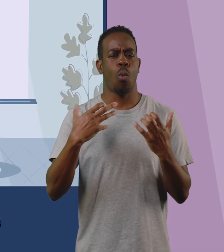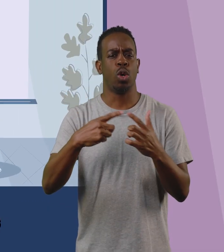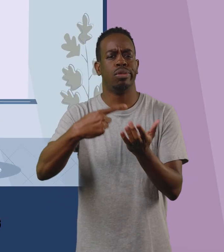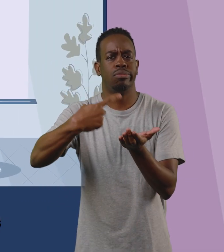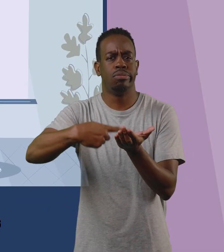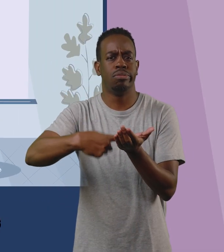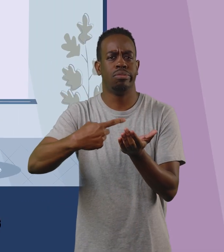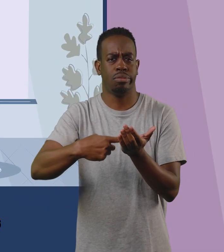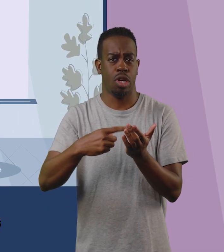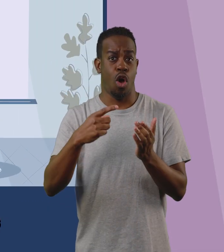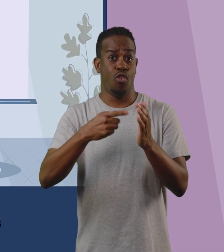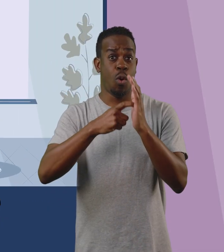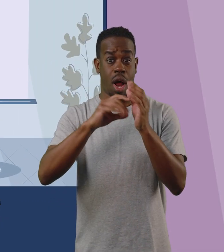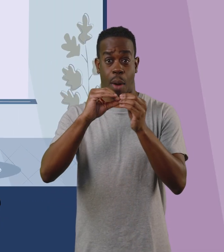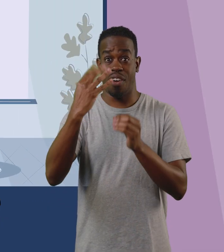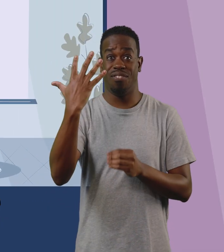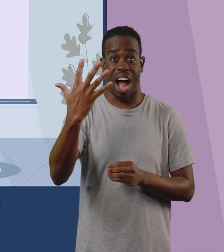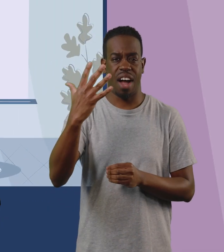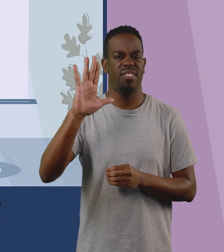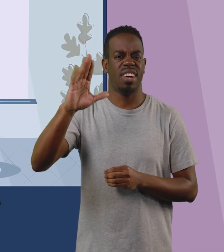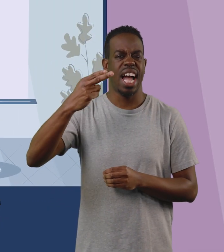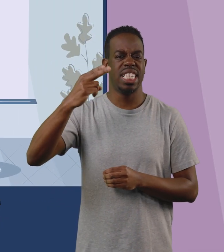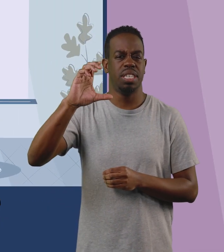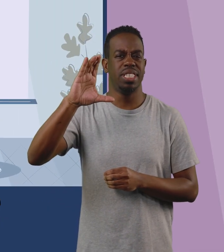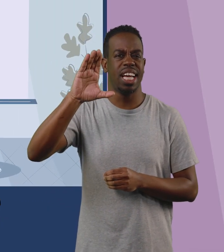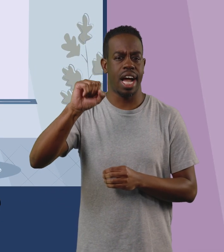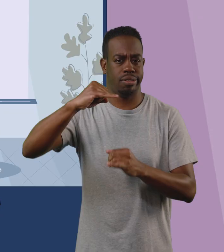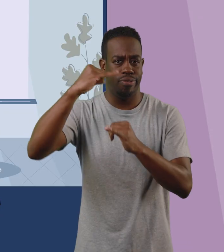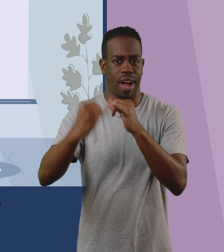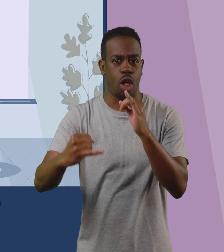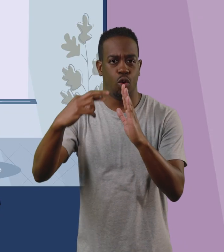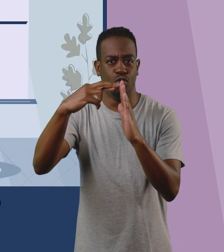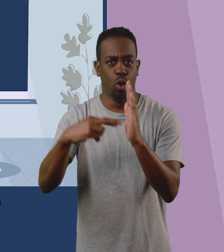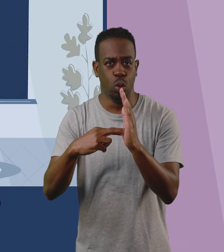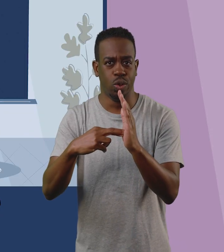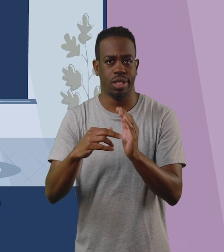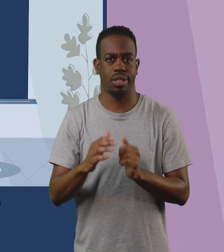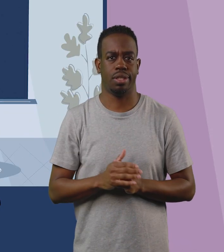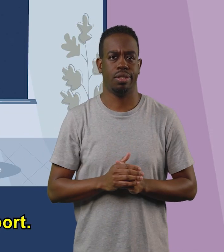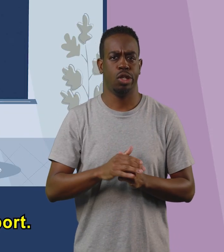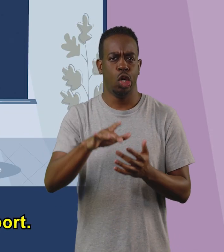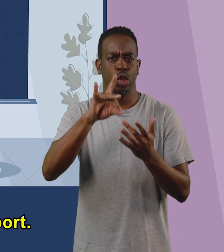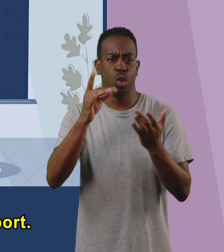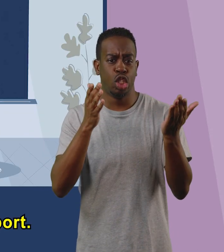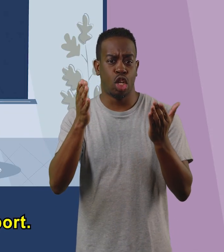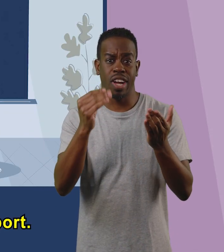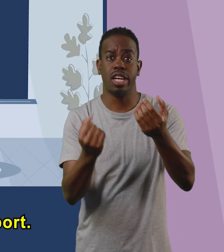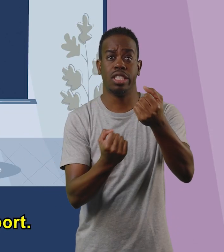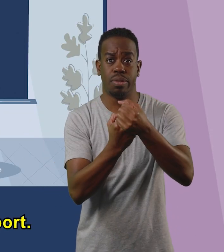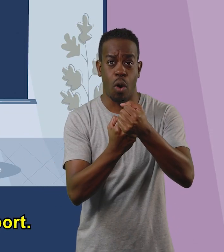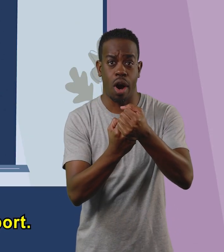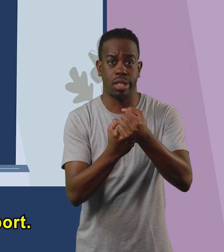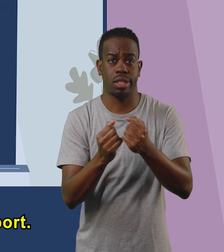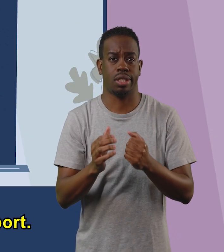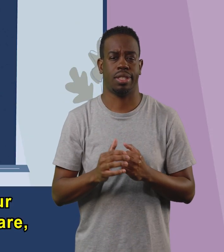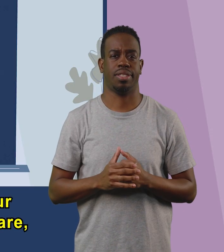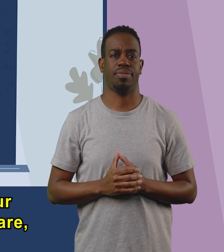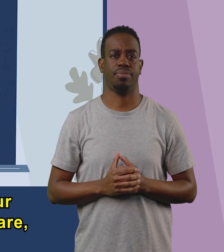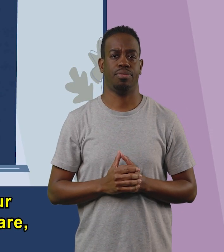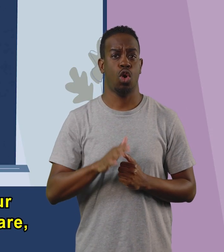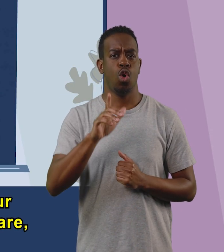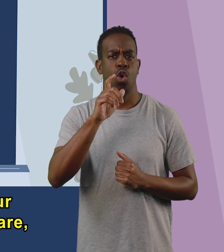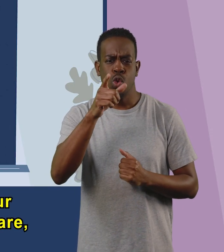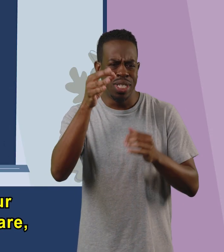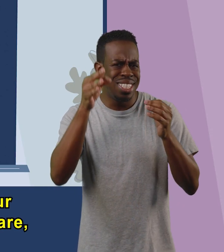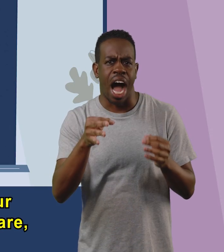Today, I'd like to discuss requirement number 5 of the HCBS Final Rule, choosing services and support. You get